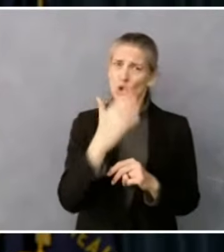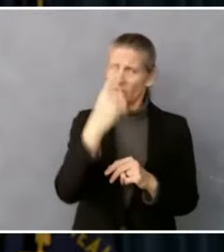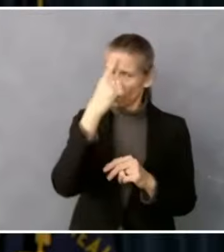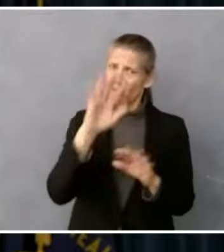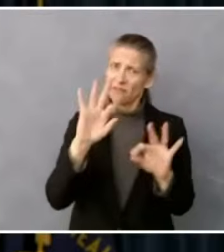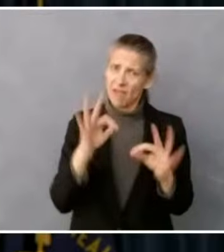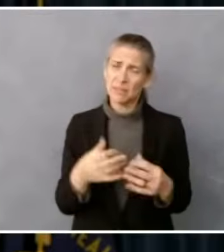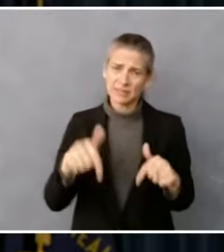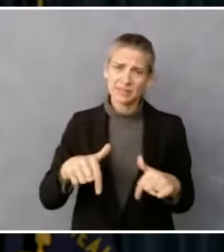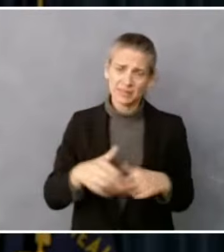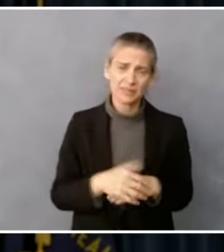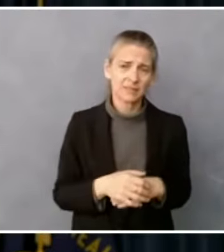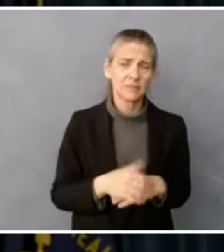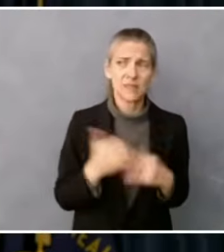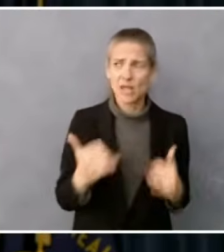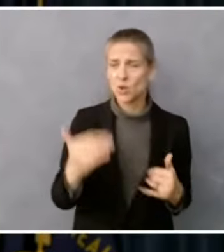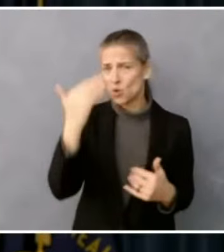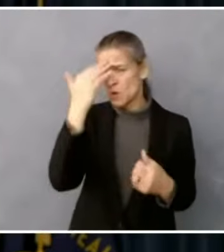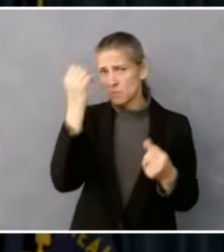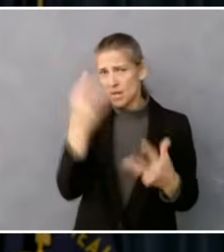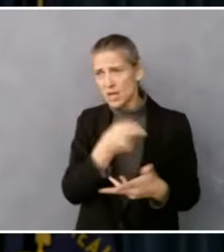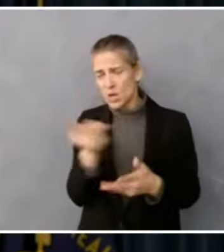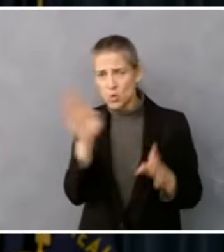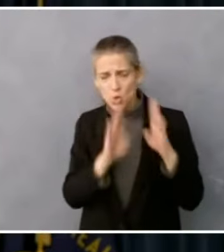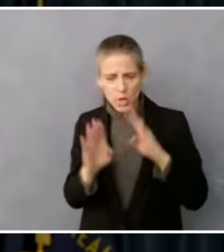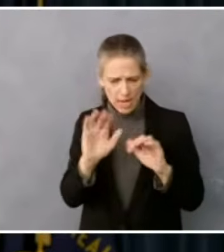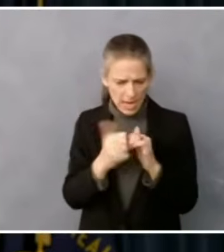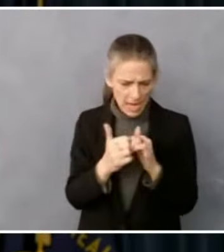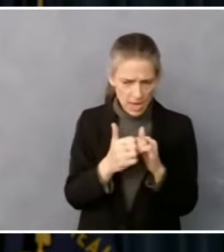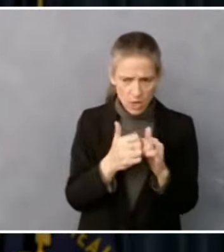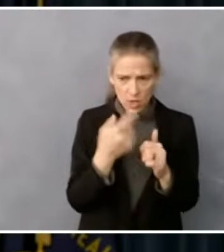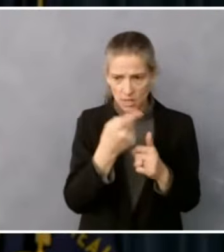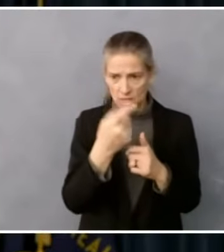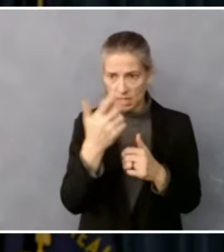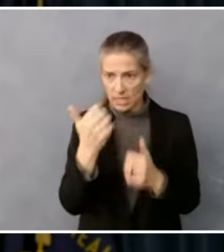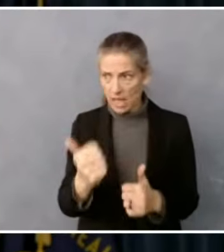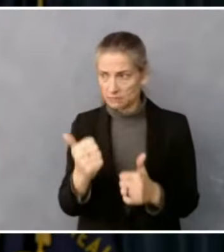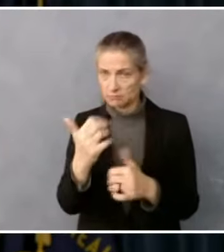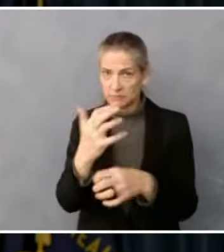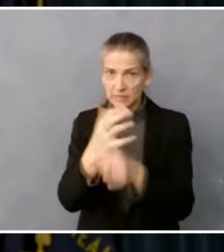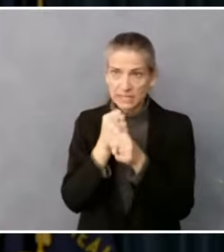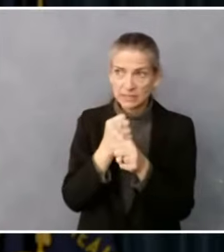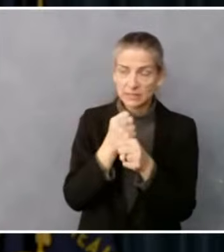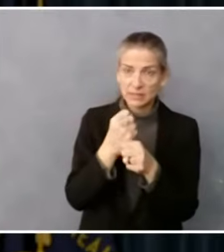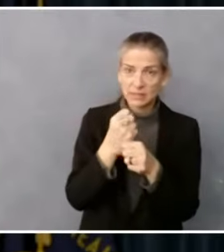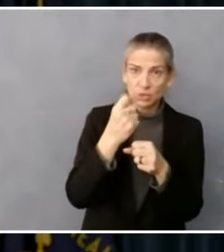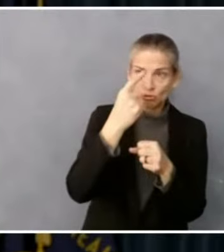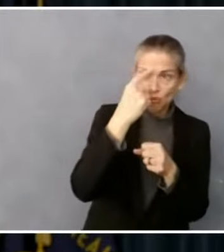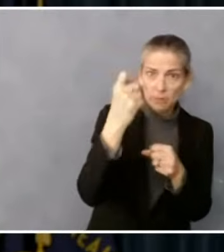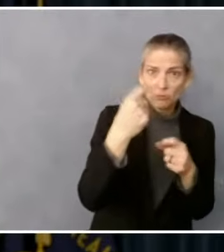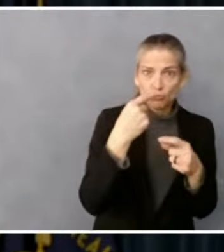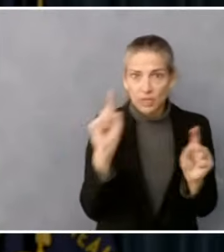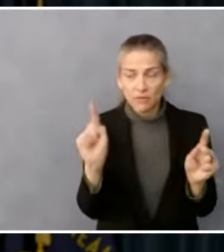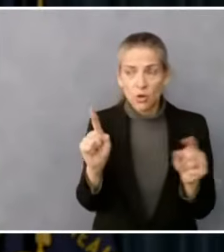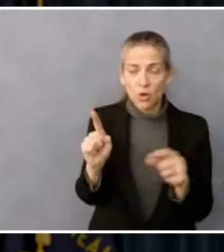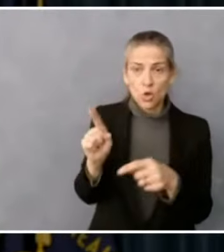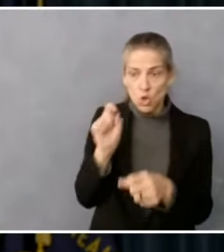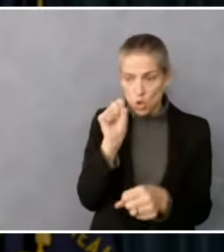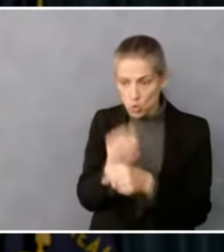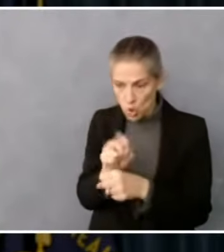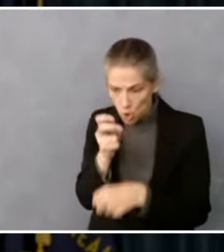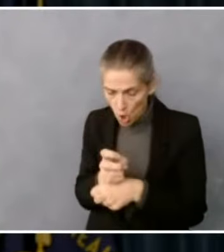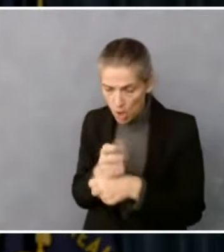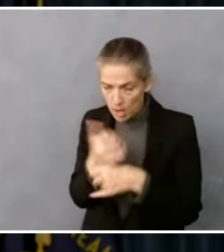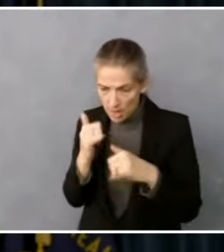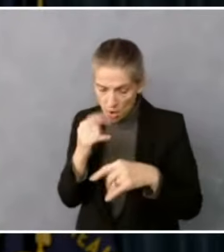At a time when so many are worried about whether the American dream is still real, that if you work hard and play by the rules, you can get ahead, we're